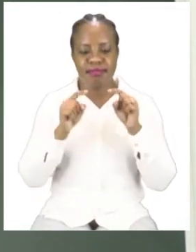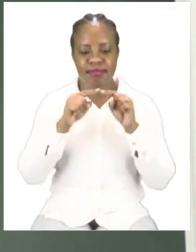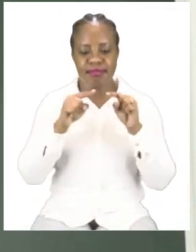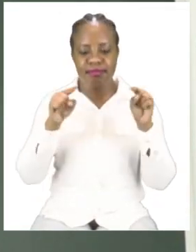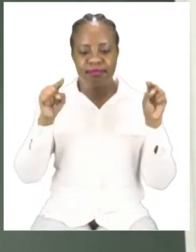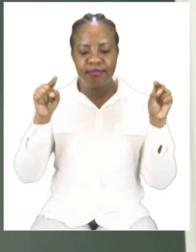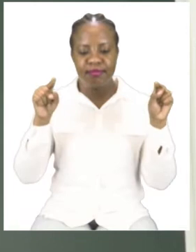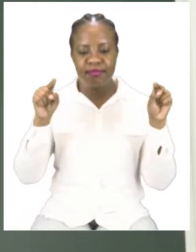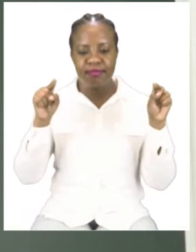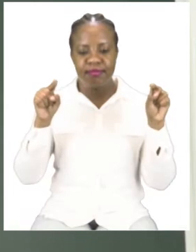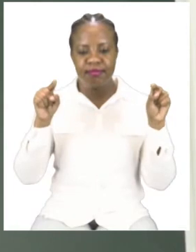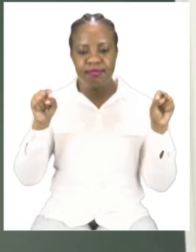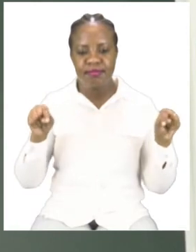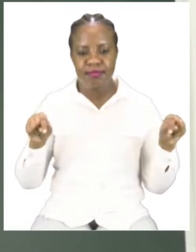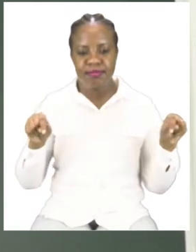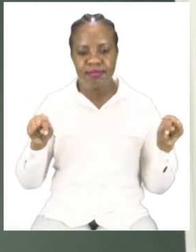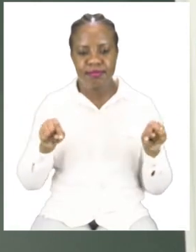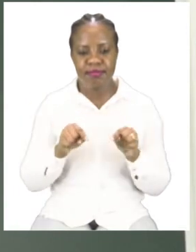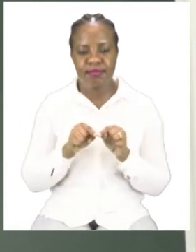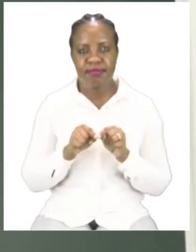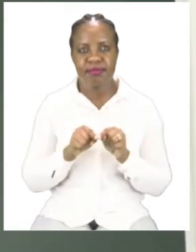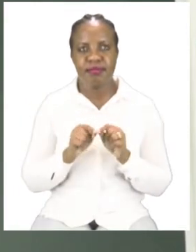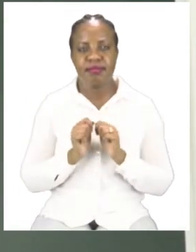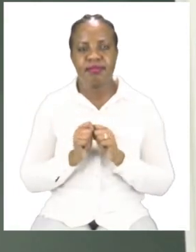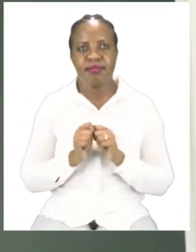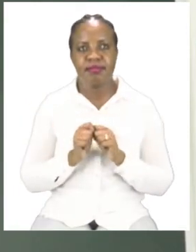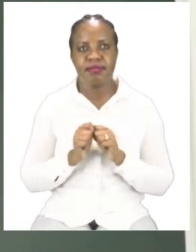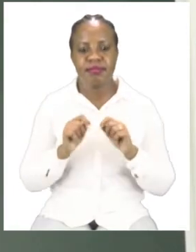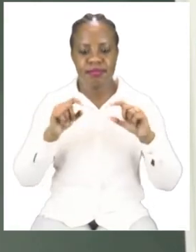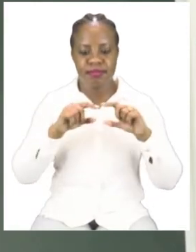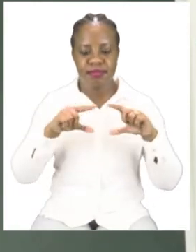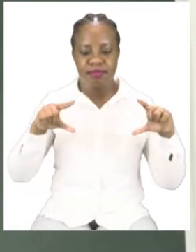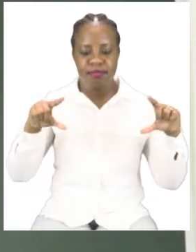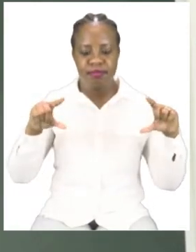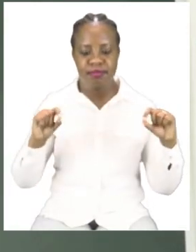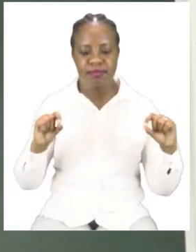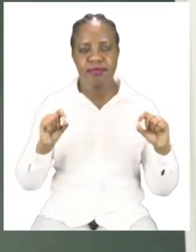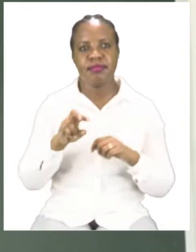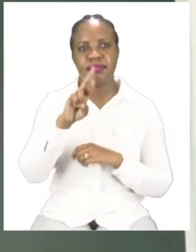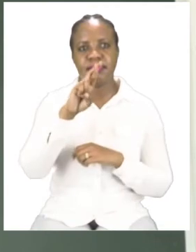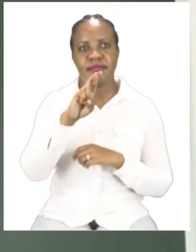a rectangle. Everyone, let's say rectangle.